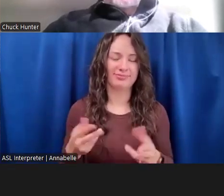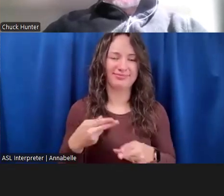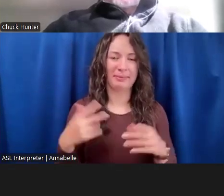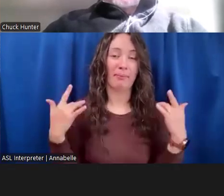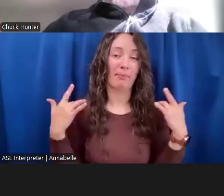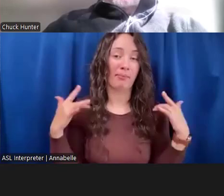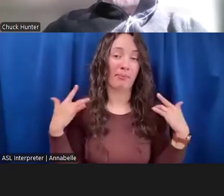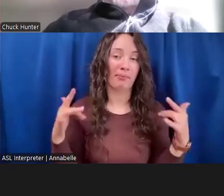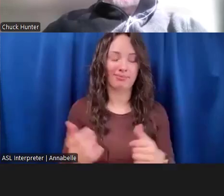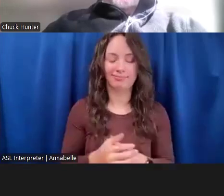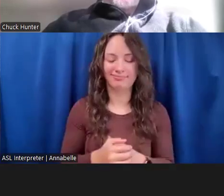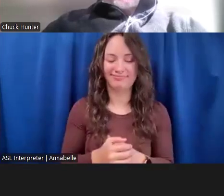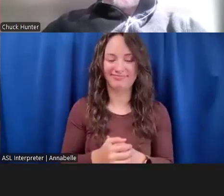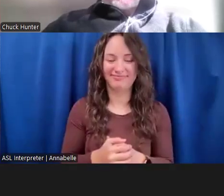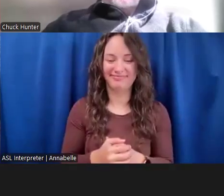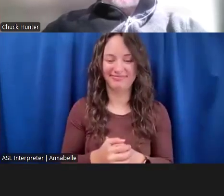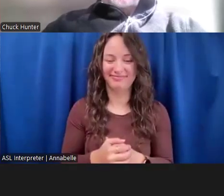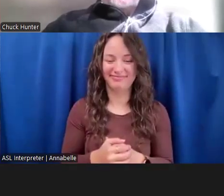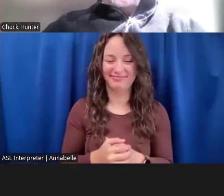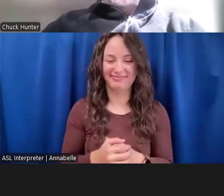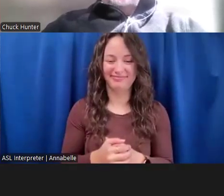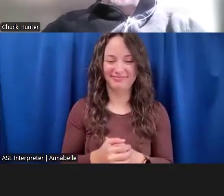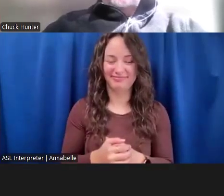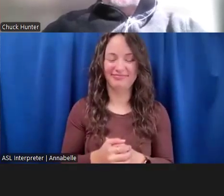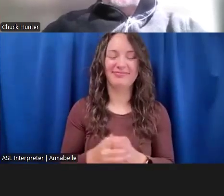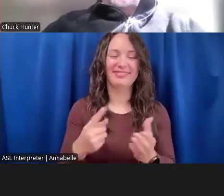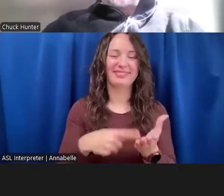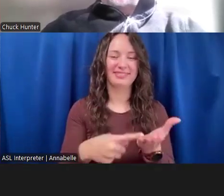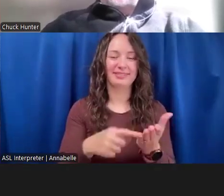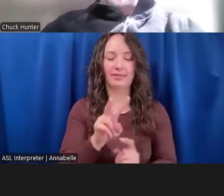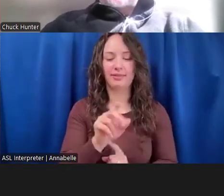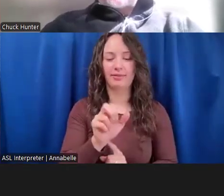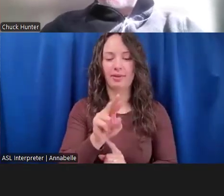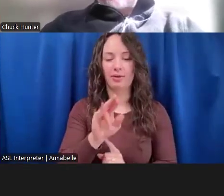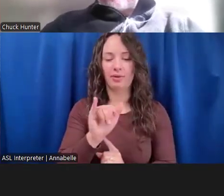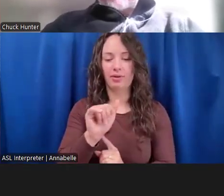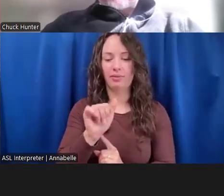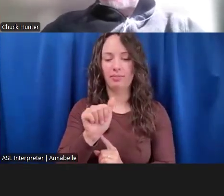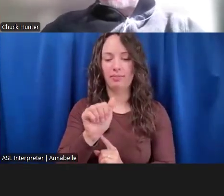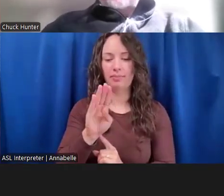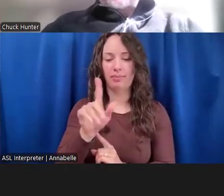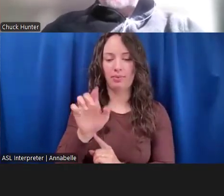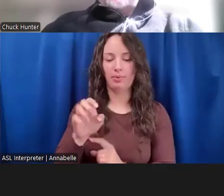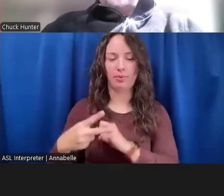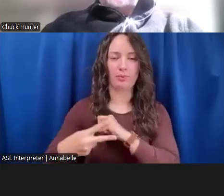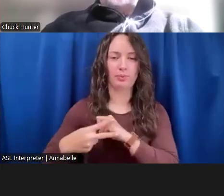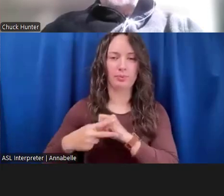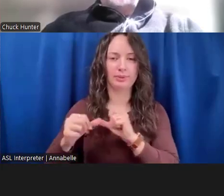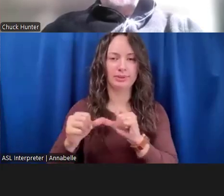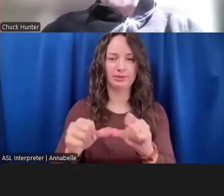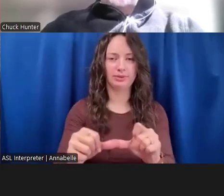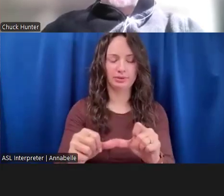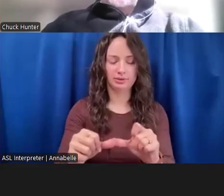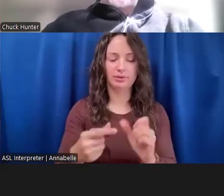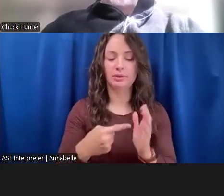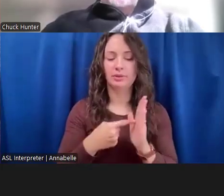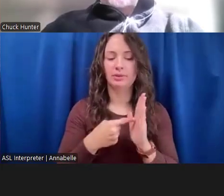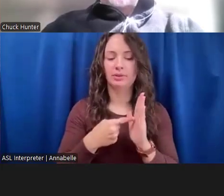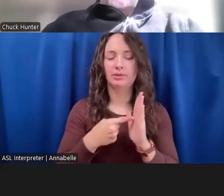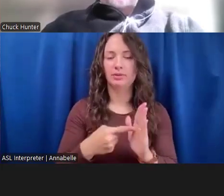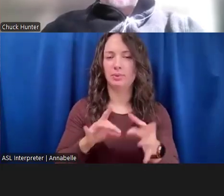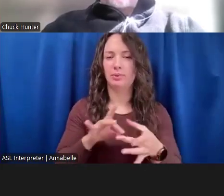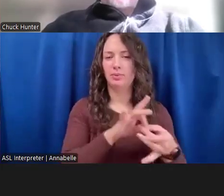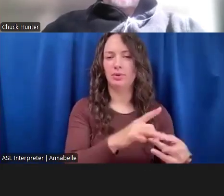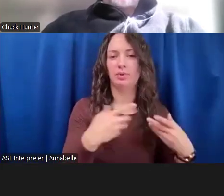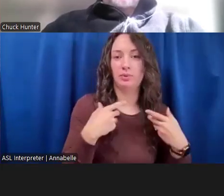about variable retention in terms of regenerating practices. And